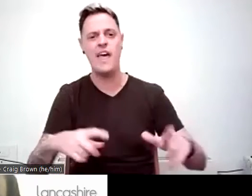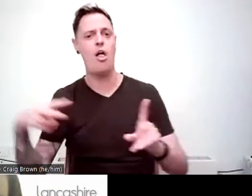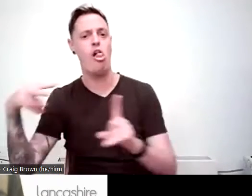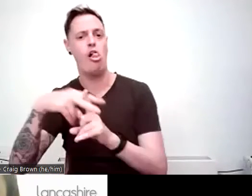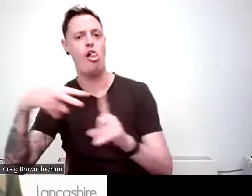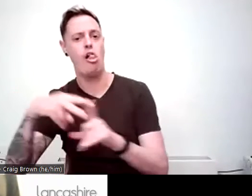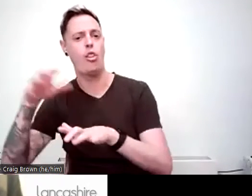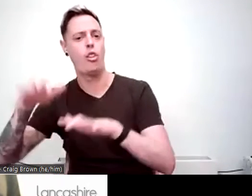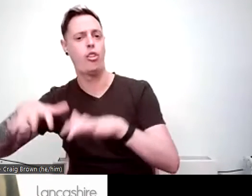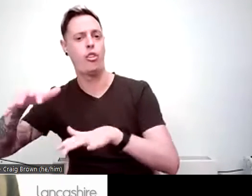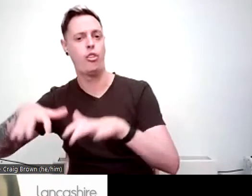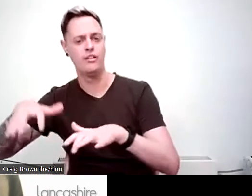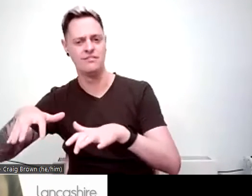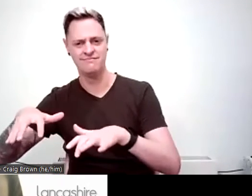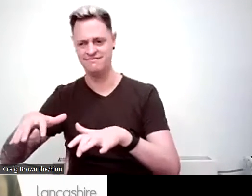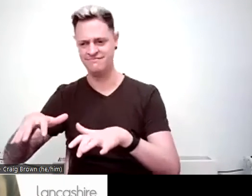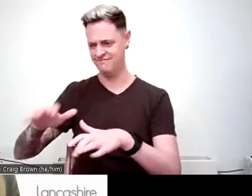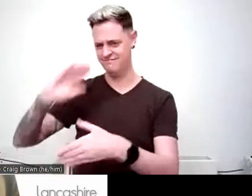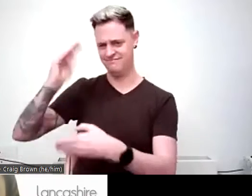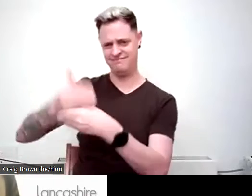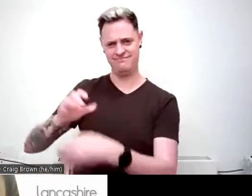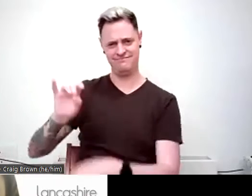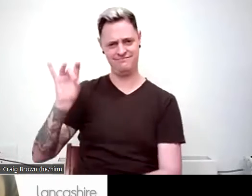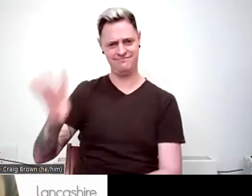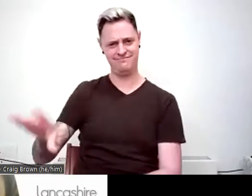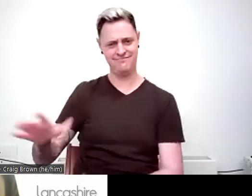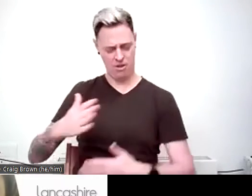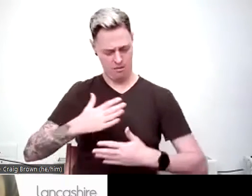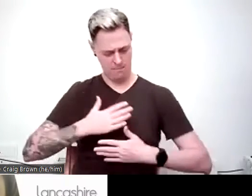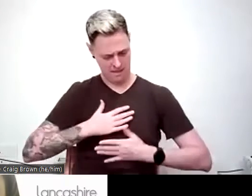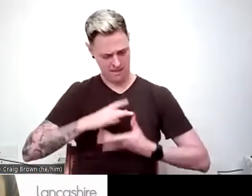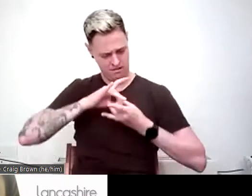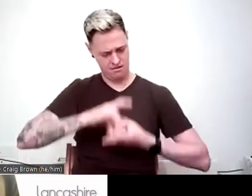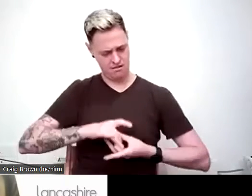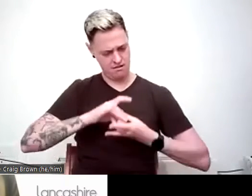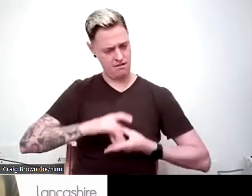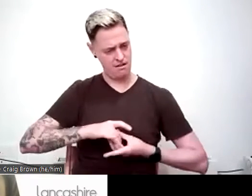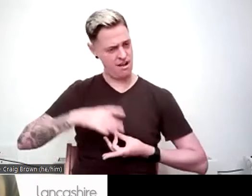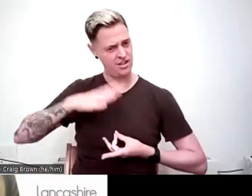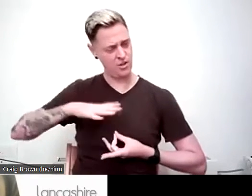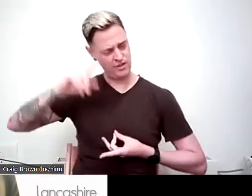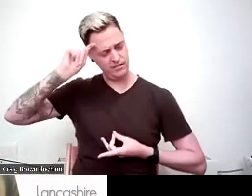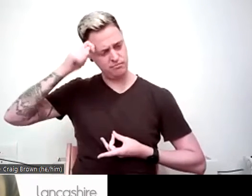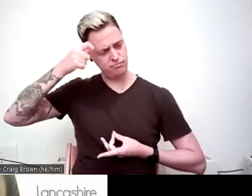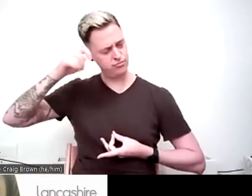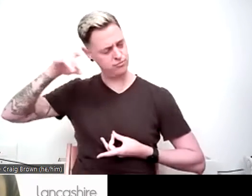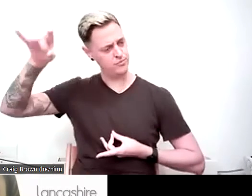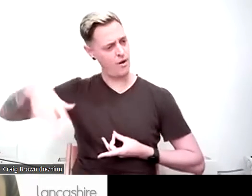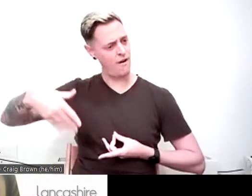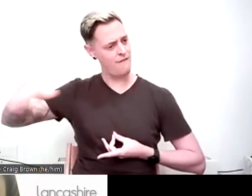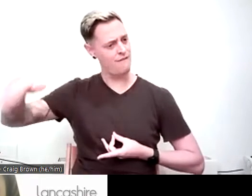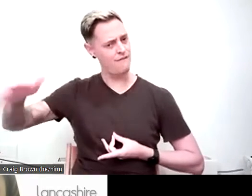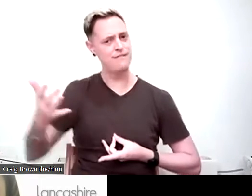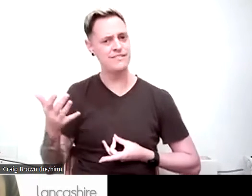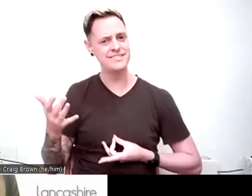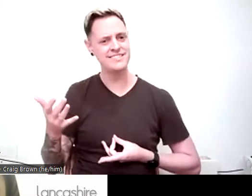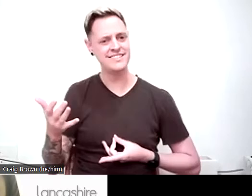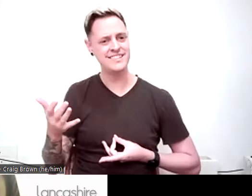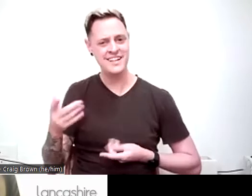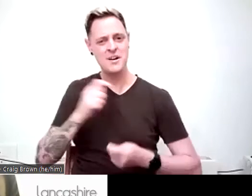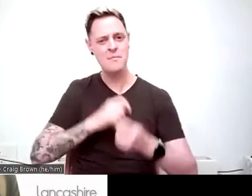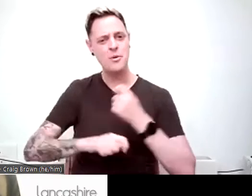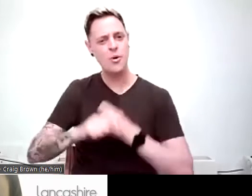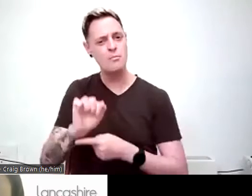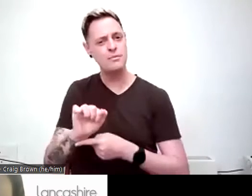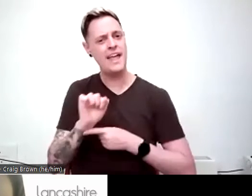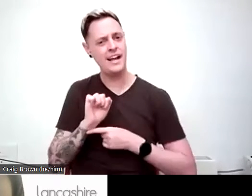know me, I've got me. And it's almost like it strips those back, but then it also acts as almost like a protective